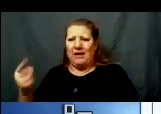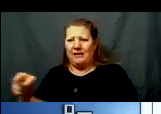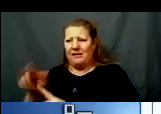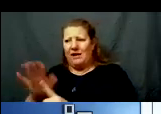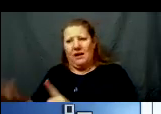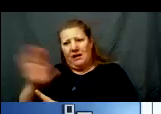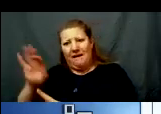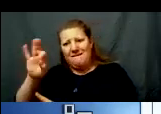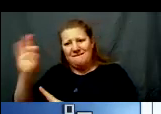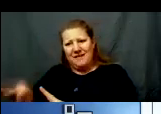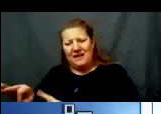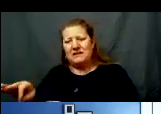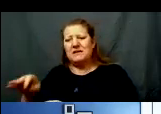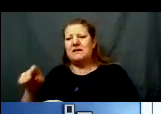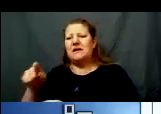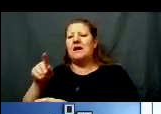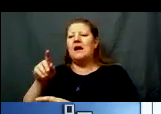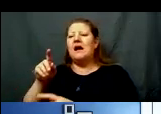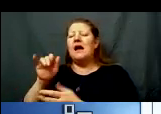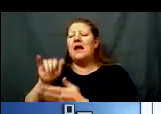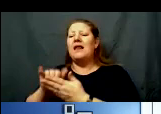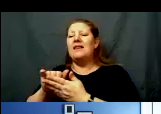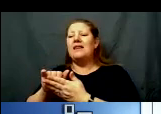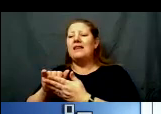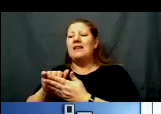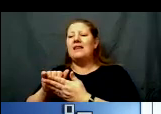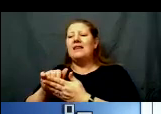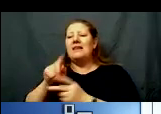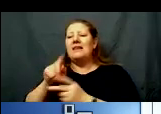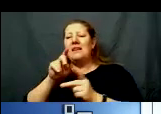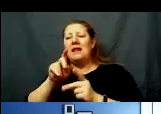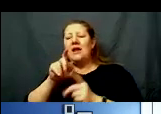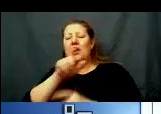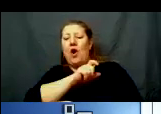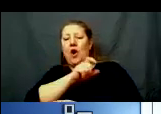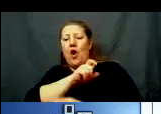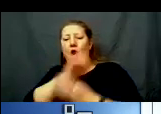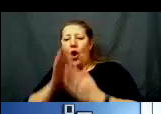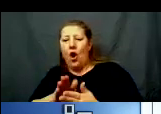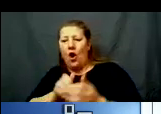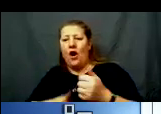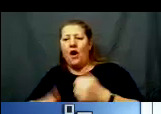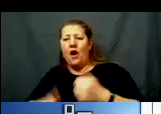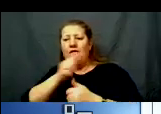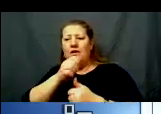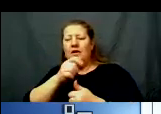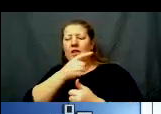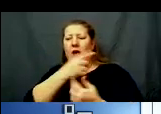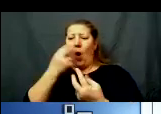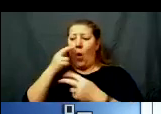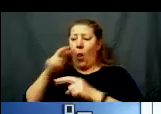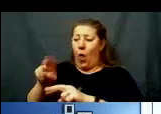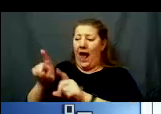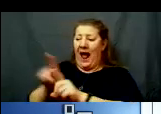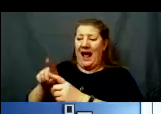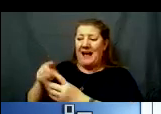corrections officers and the authorities there looked on at the prisoners, the incarcerated persons there, and did this. They took a